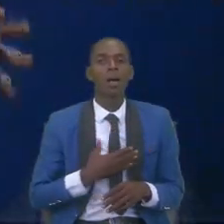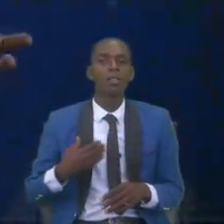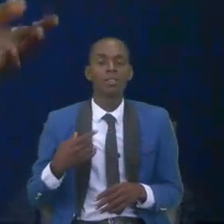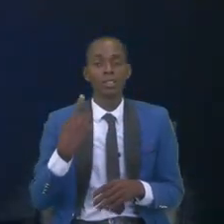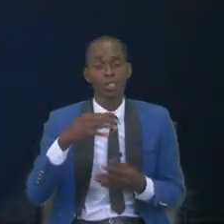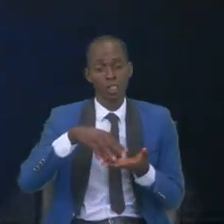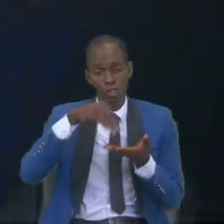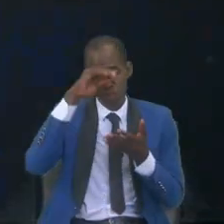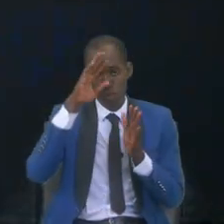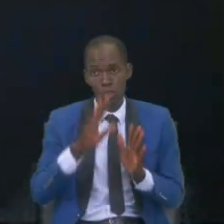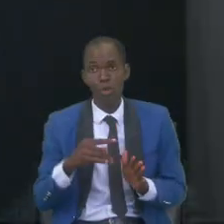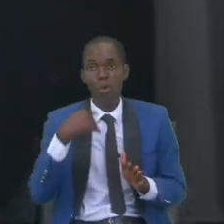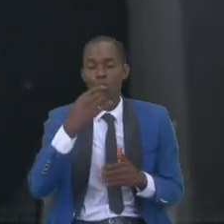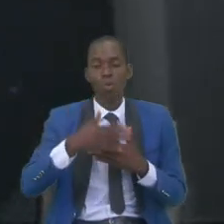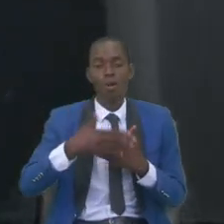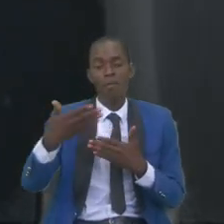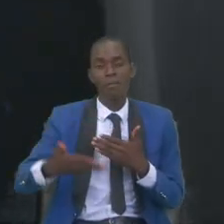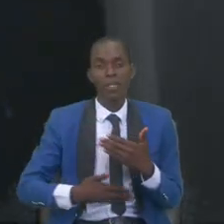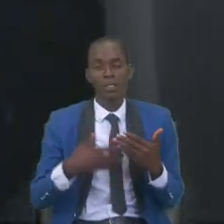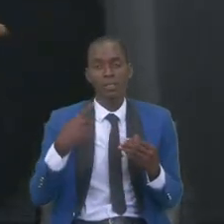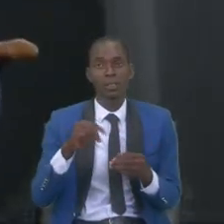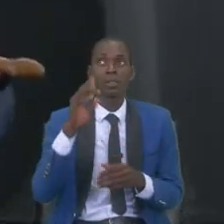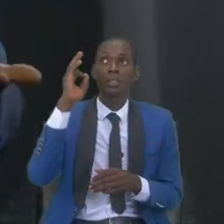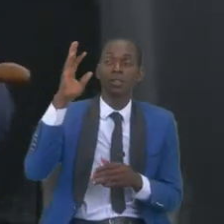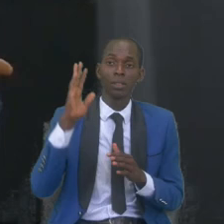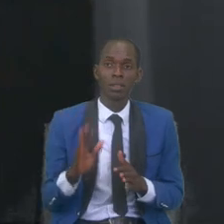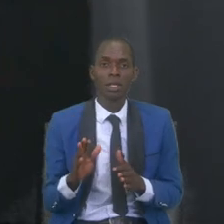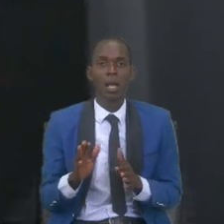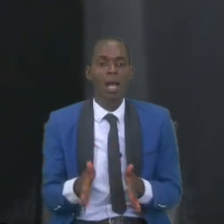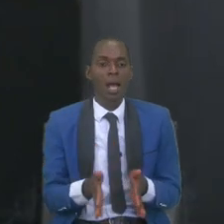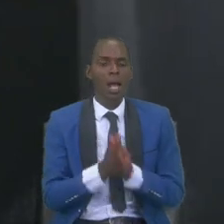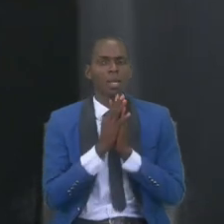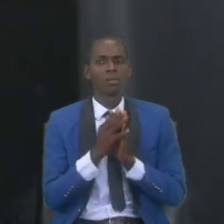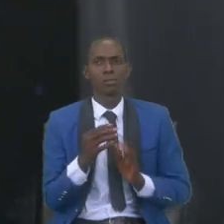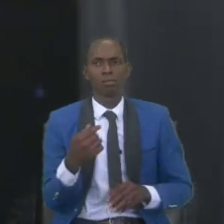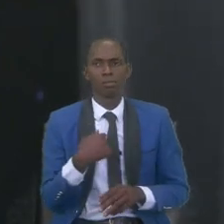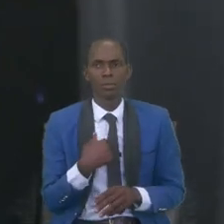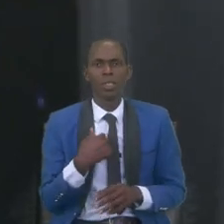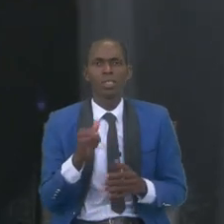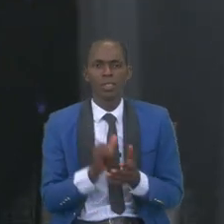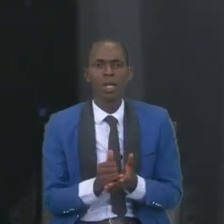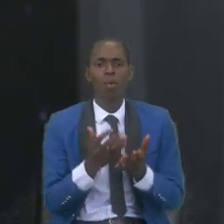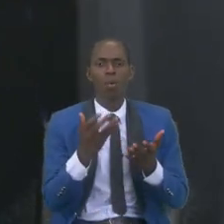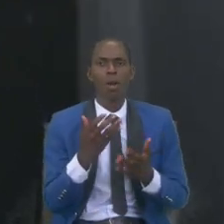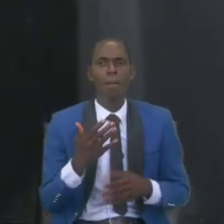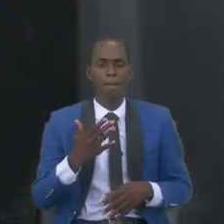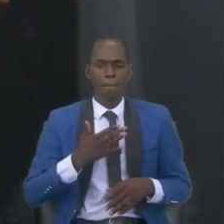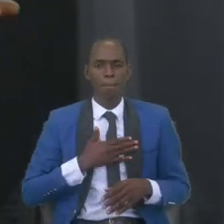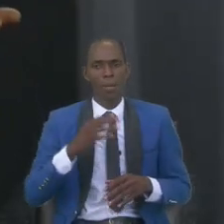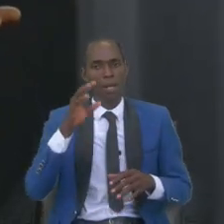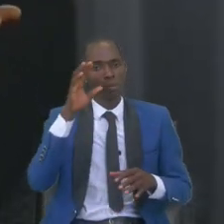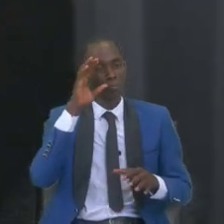students who invited him asked me that they wanted my picture on the poster.